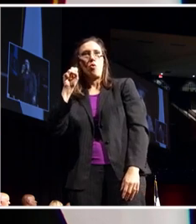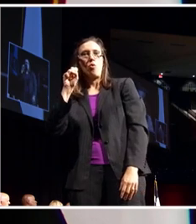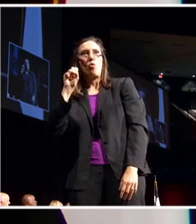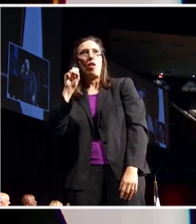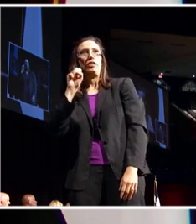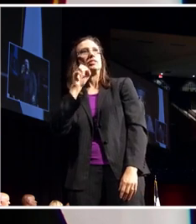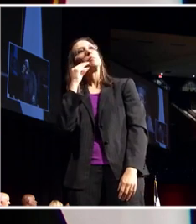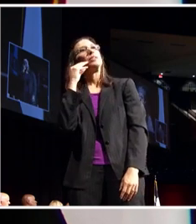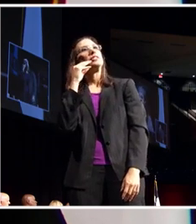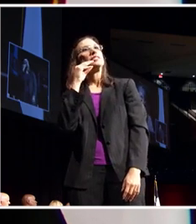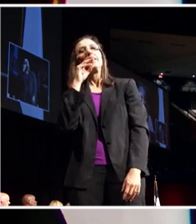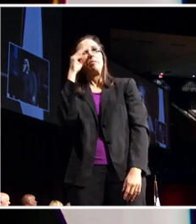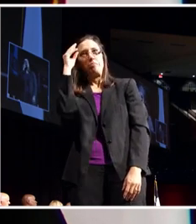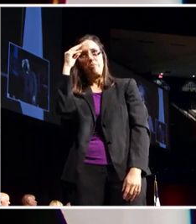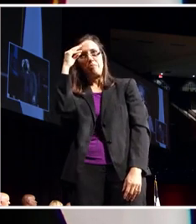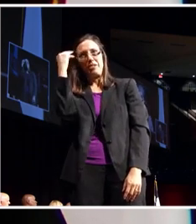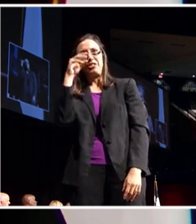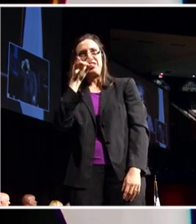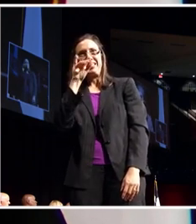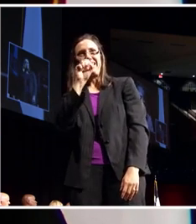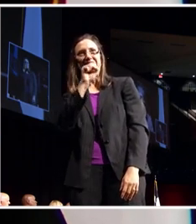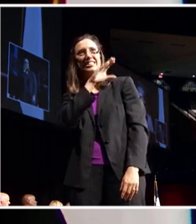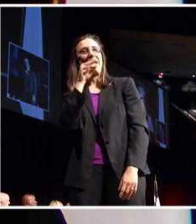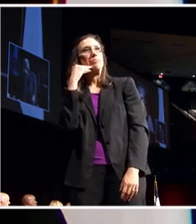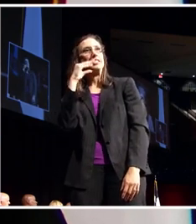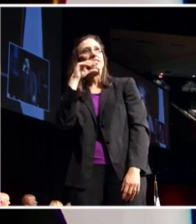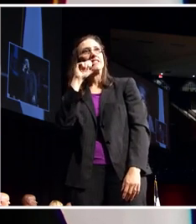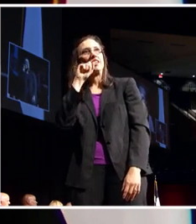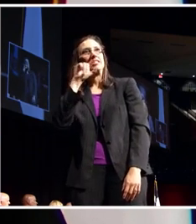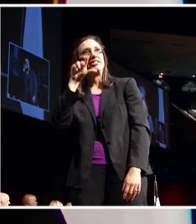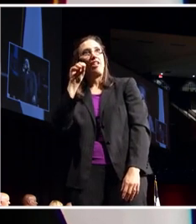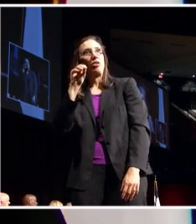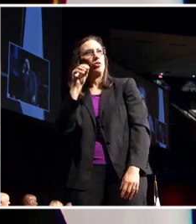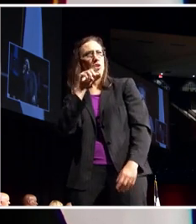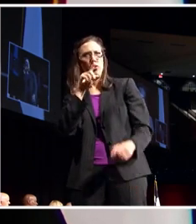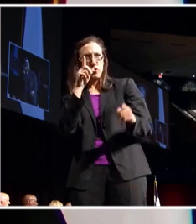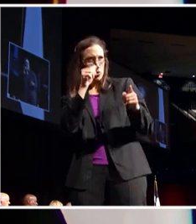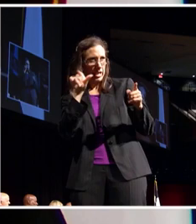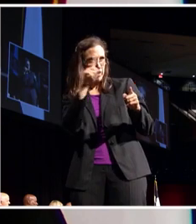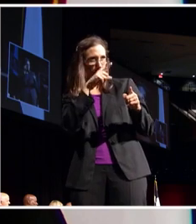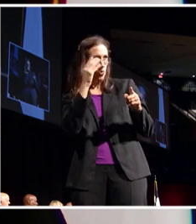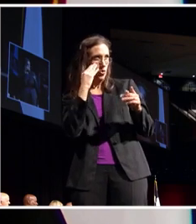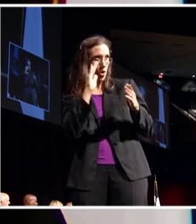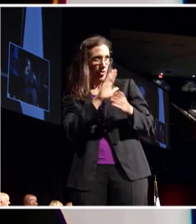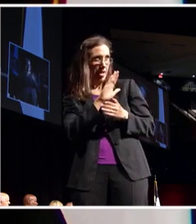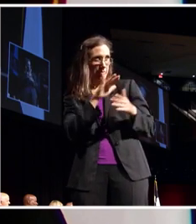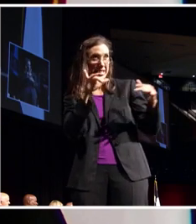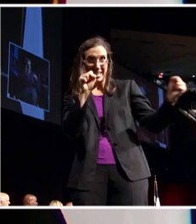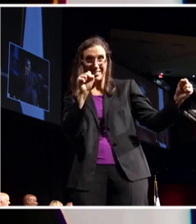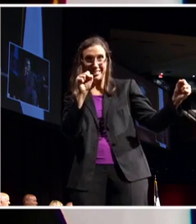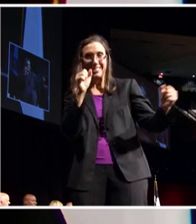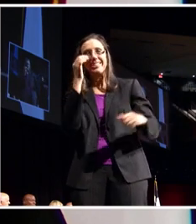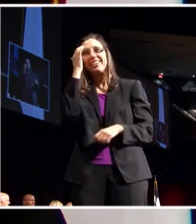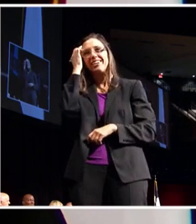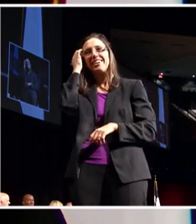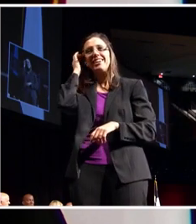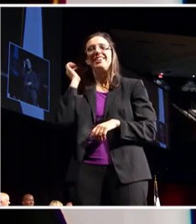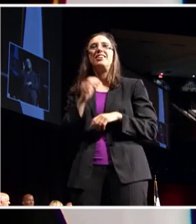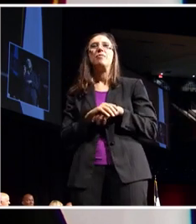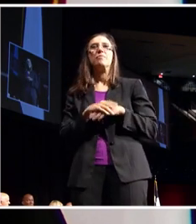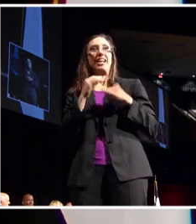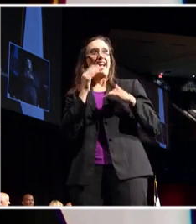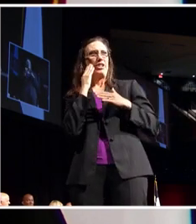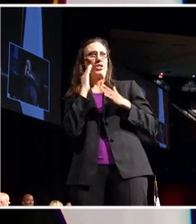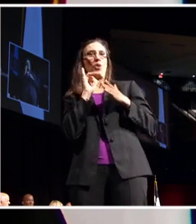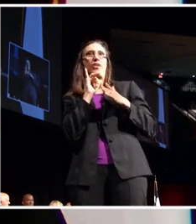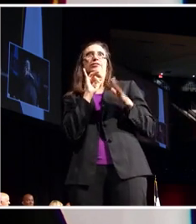Oyeteyu, Mr. Diggs, and Ms. Costello. Do any of you guys know them? Yes? Then you